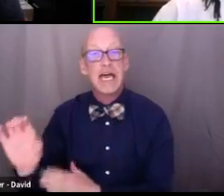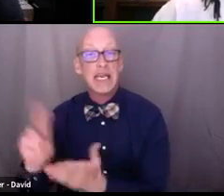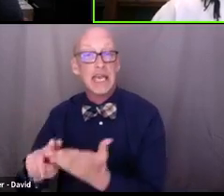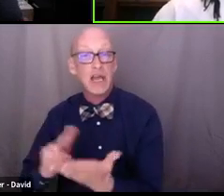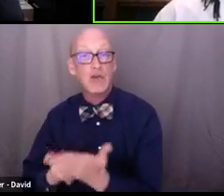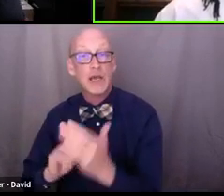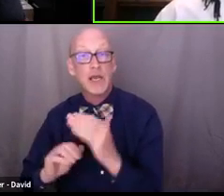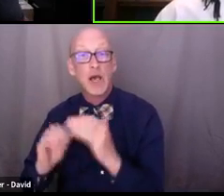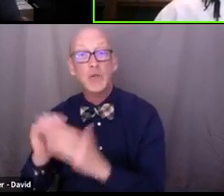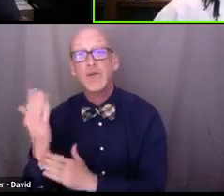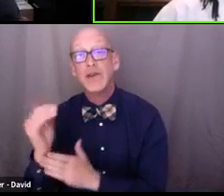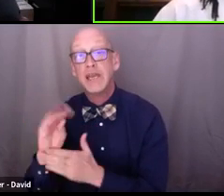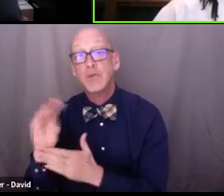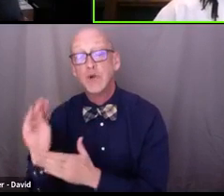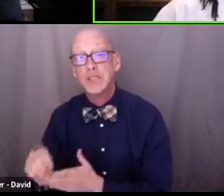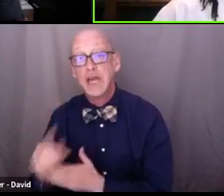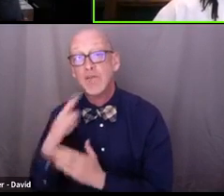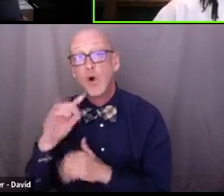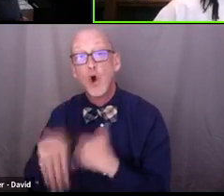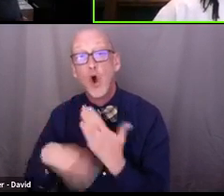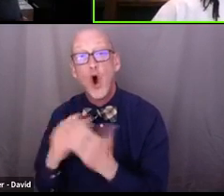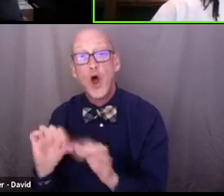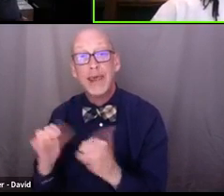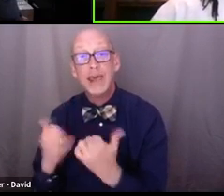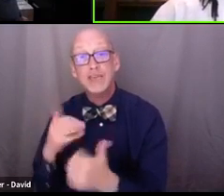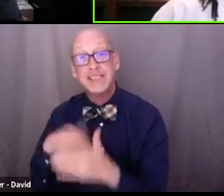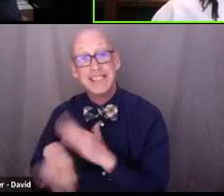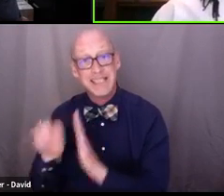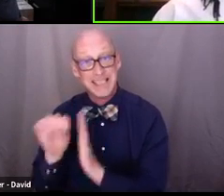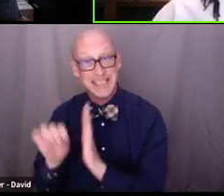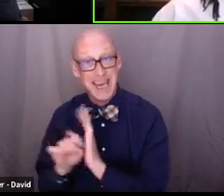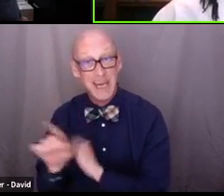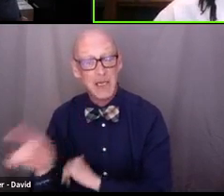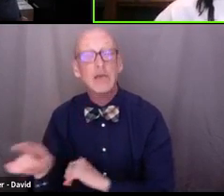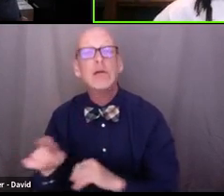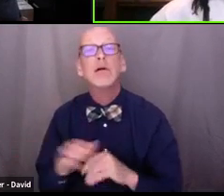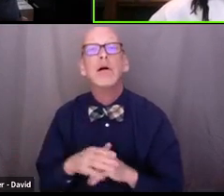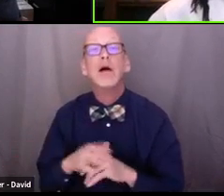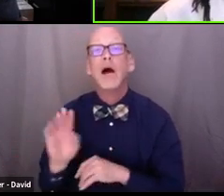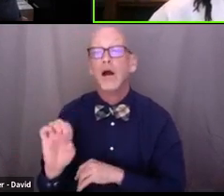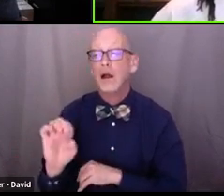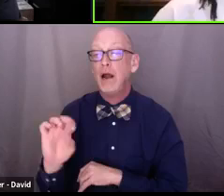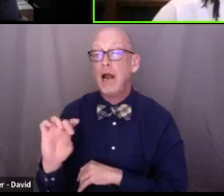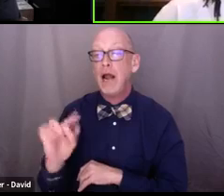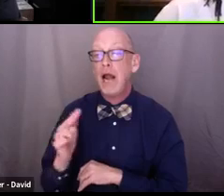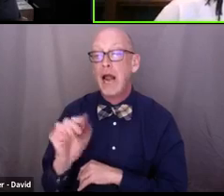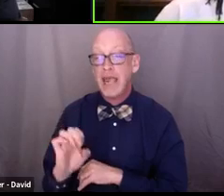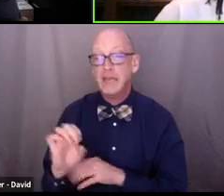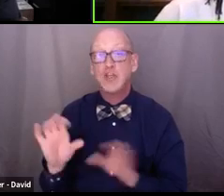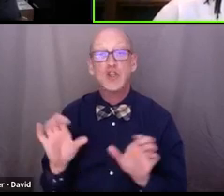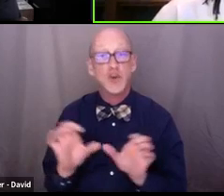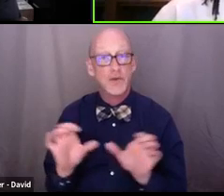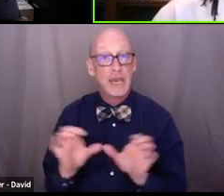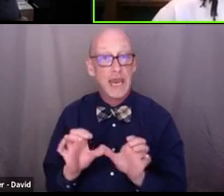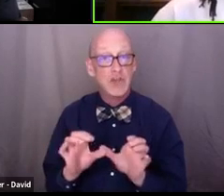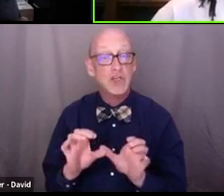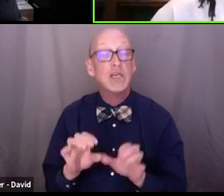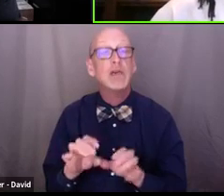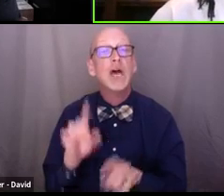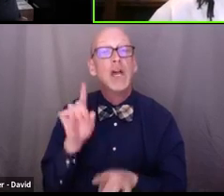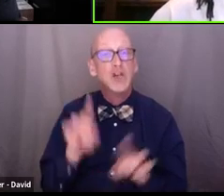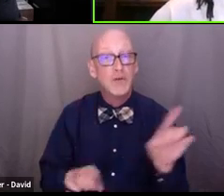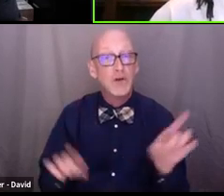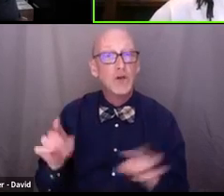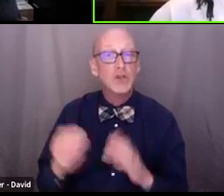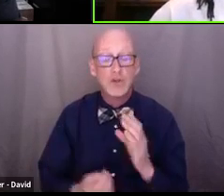of spend for all agencies in the state. There's an EDGE certification as well, encouraging diversity, growth, and